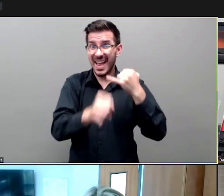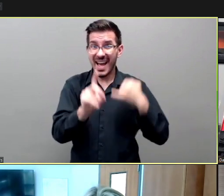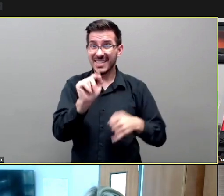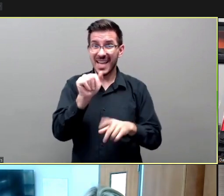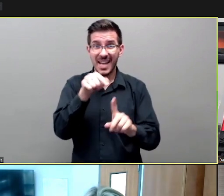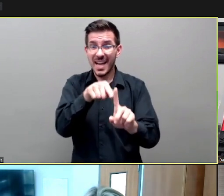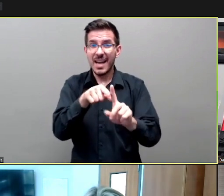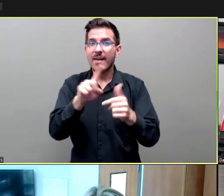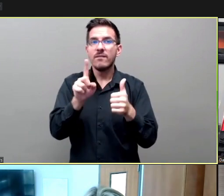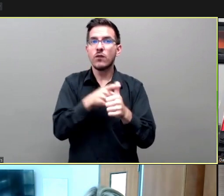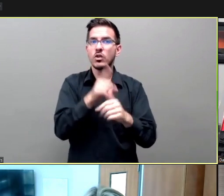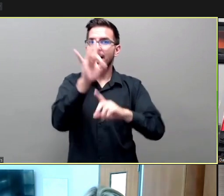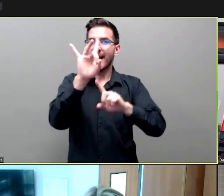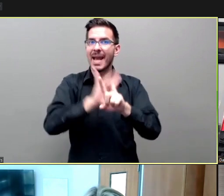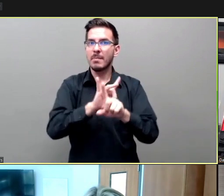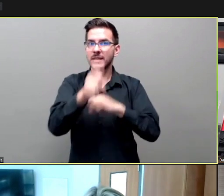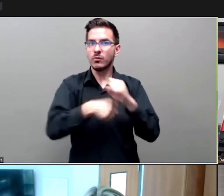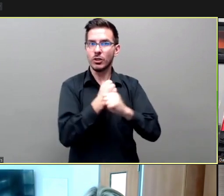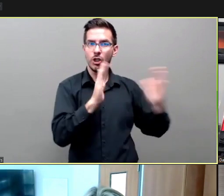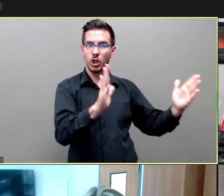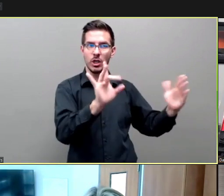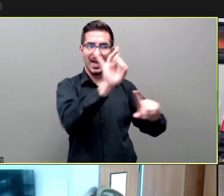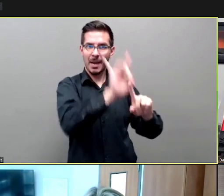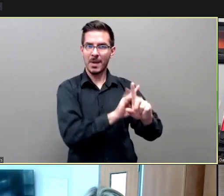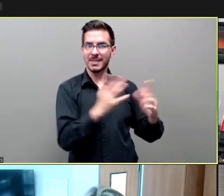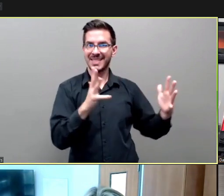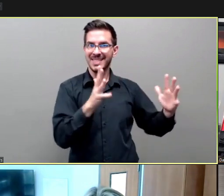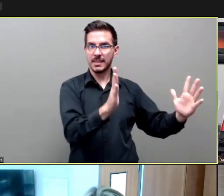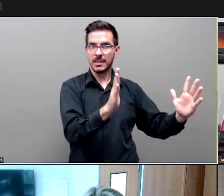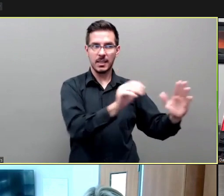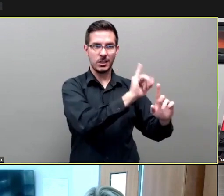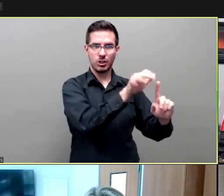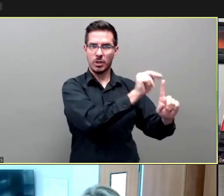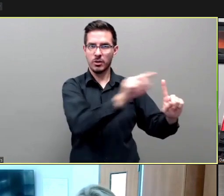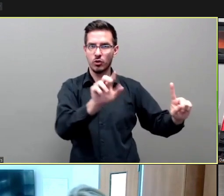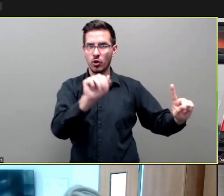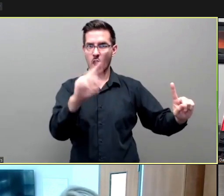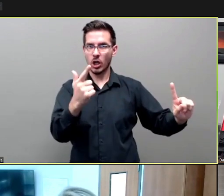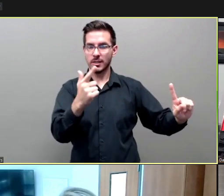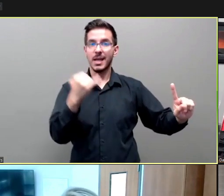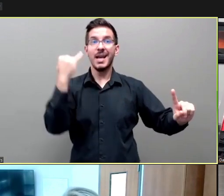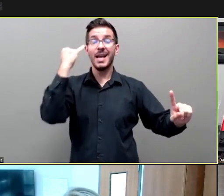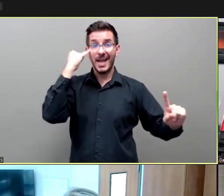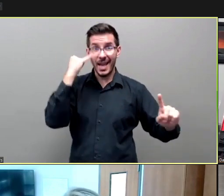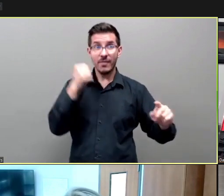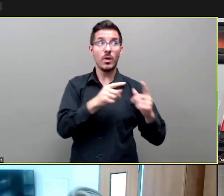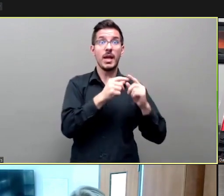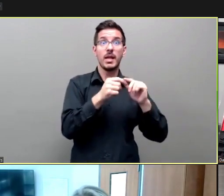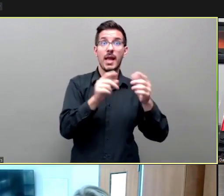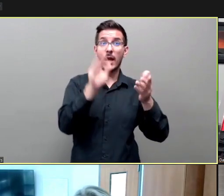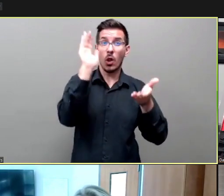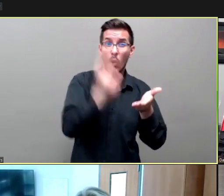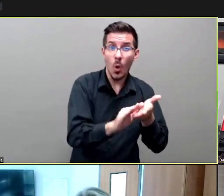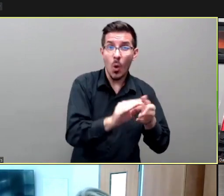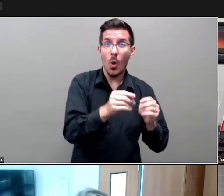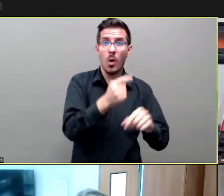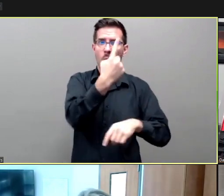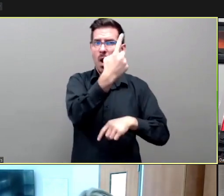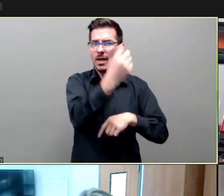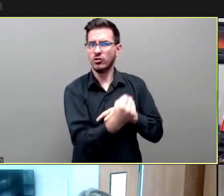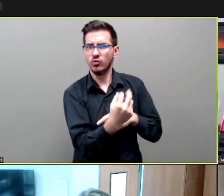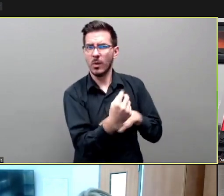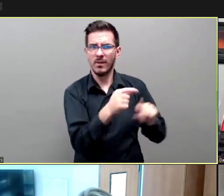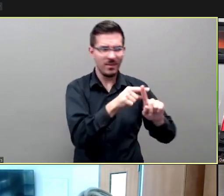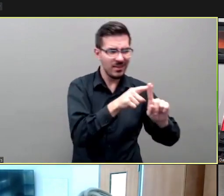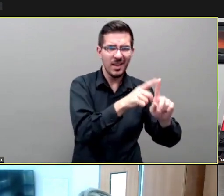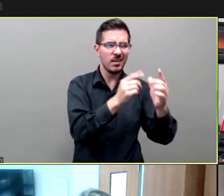of the year. And if vaccines were distributed 1/12 per month, which they're not, or you take that last